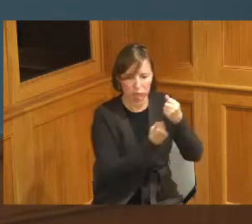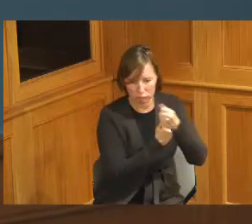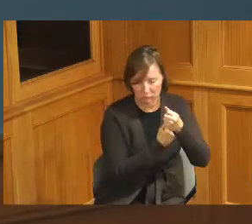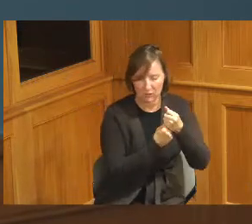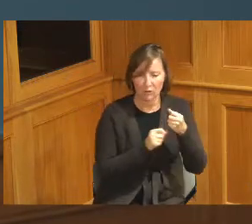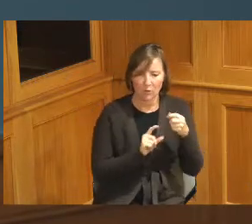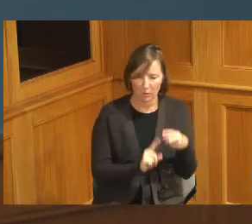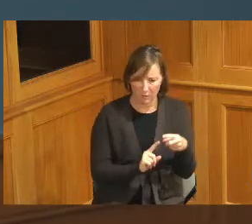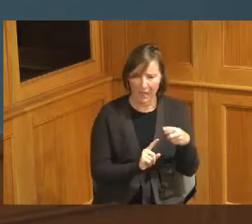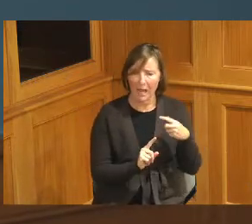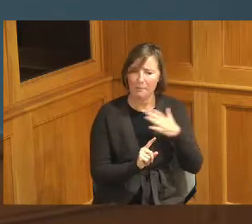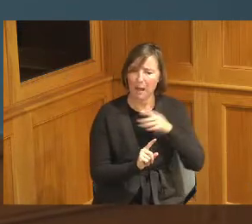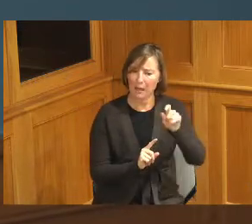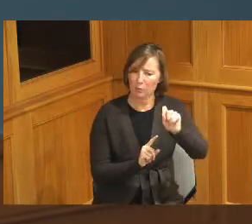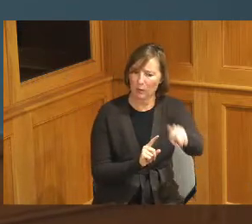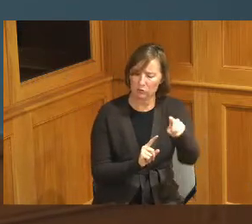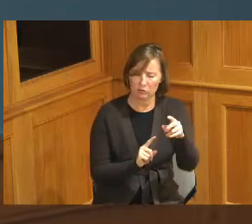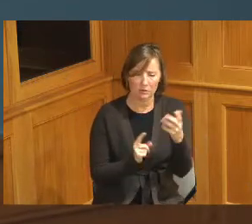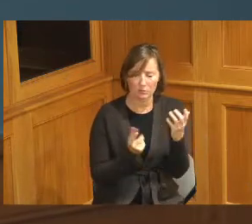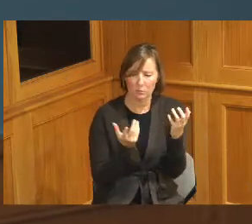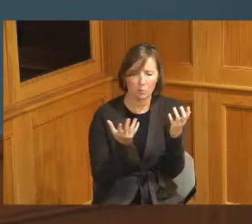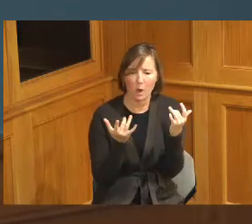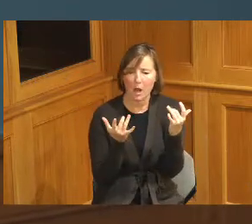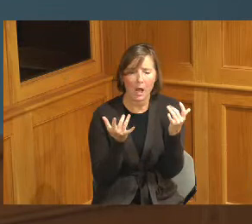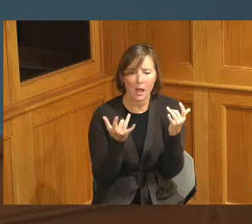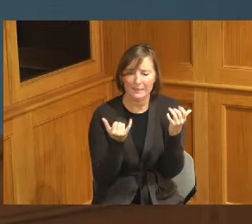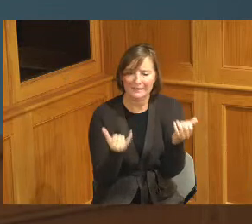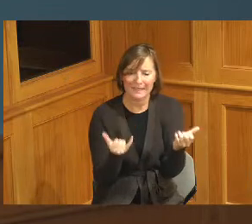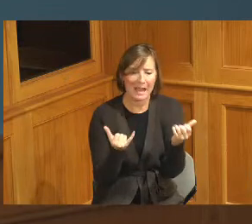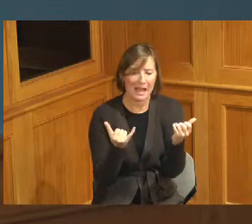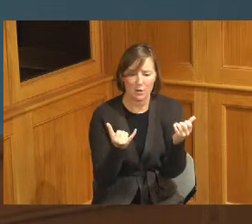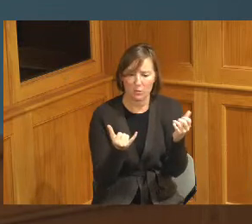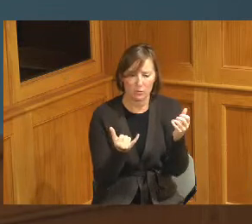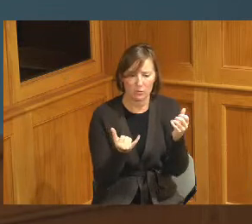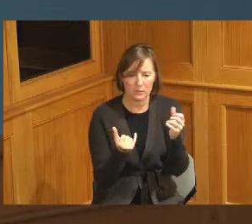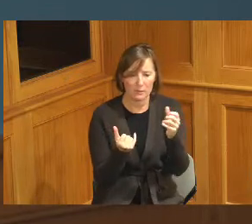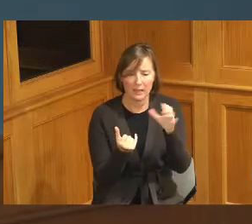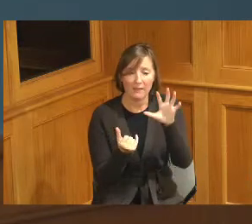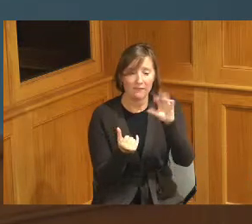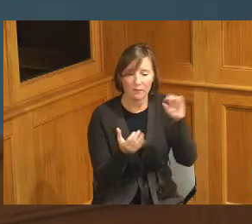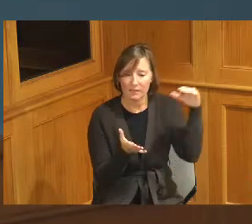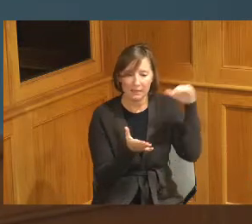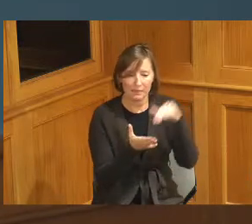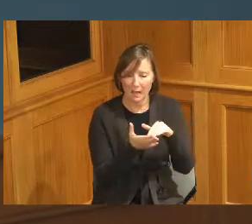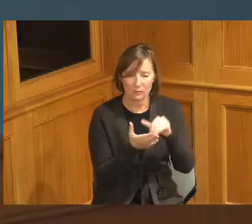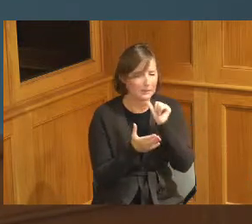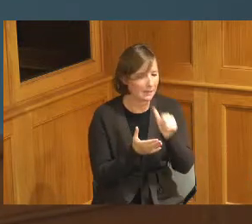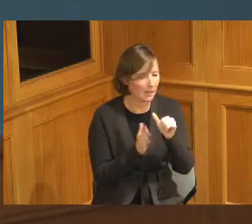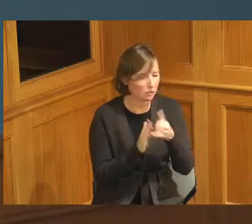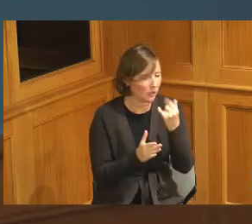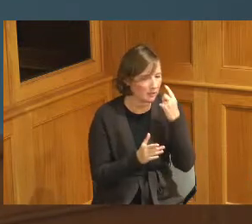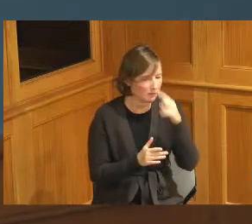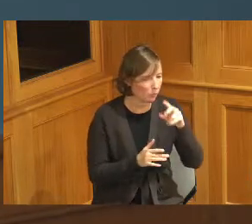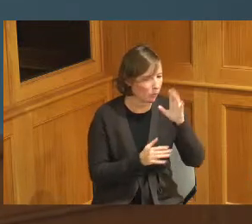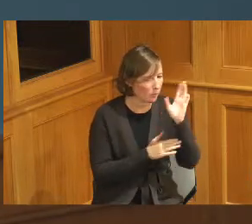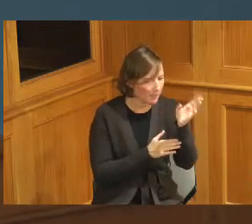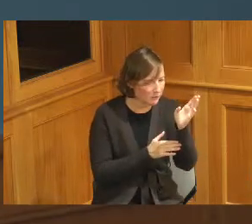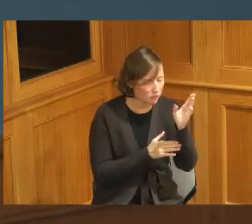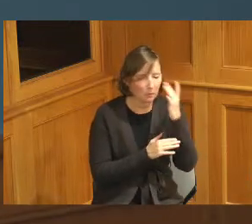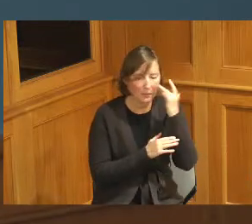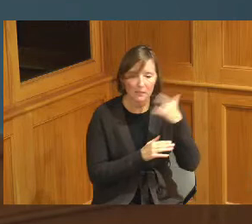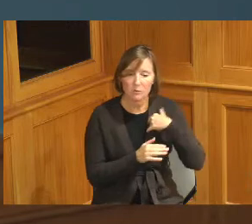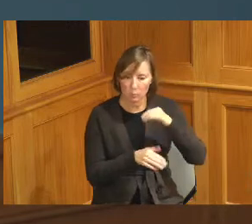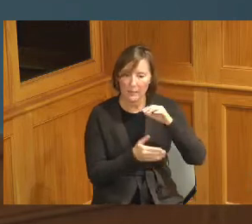about why this now is not a $50,000 for the pitch component, because we had $50,000 for the